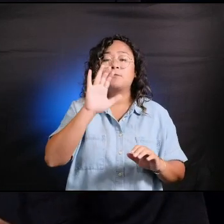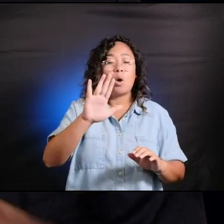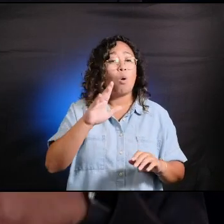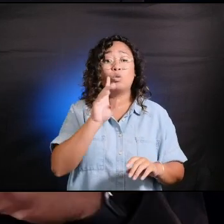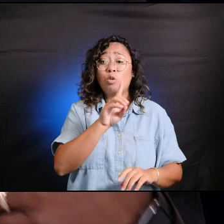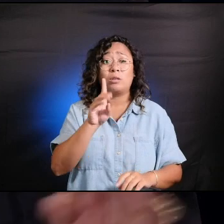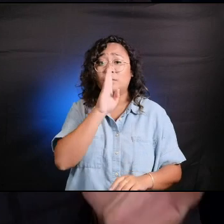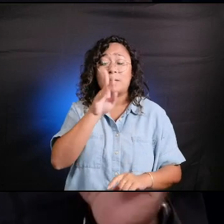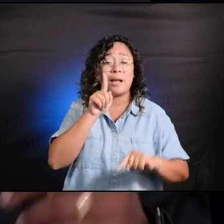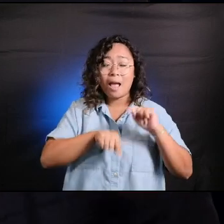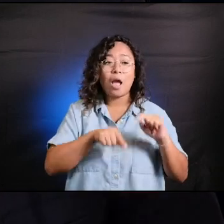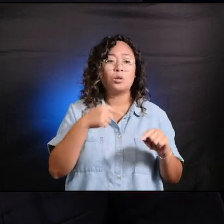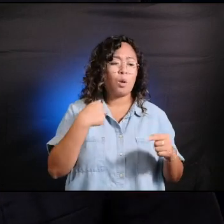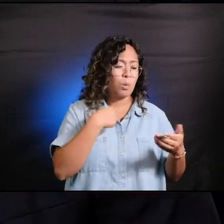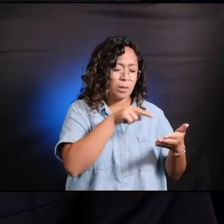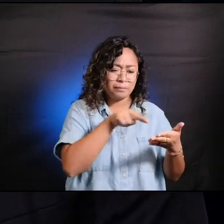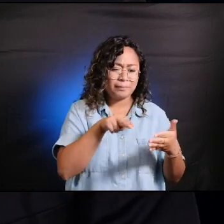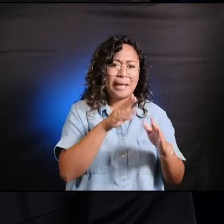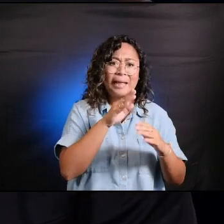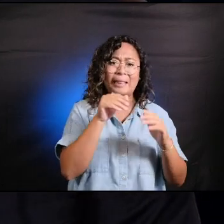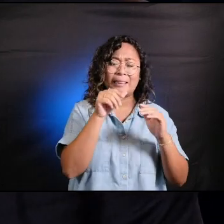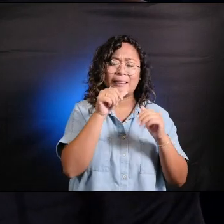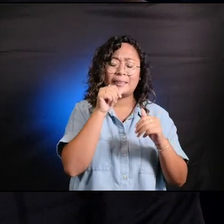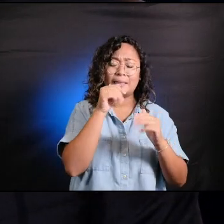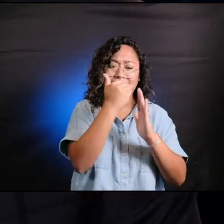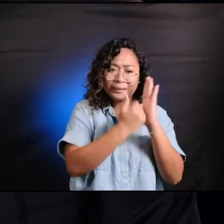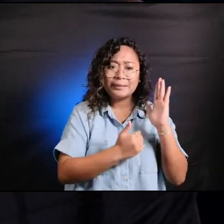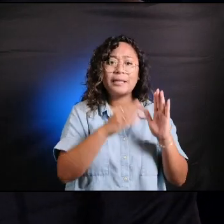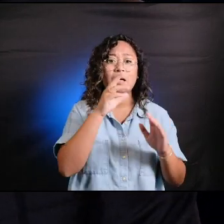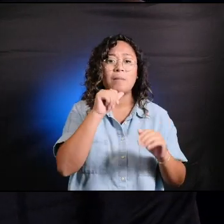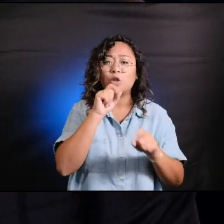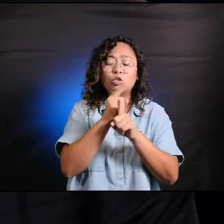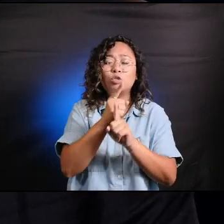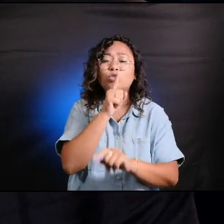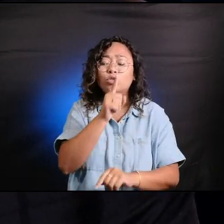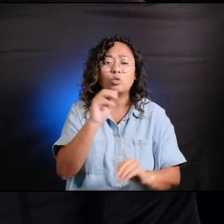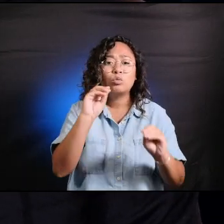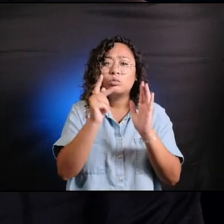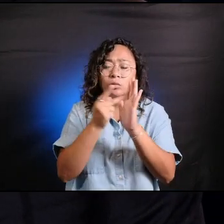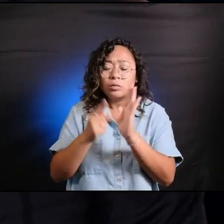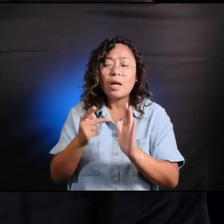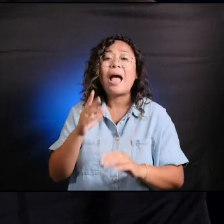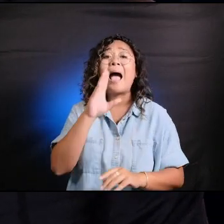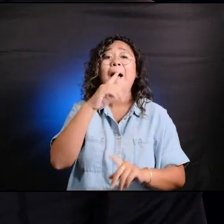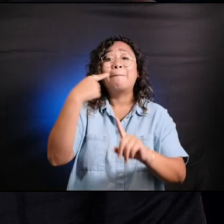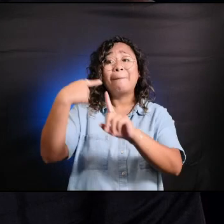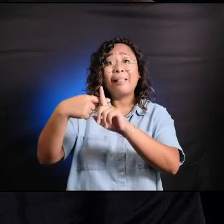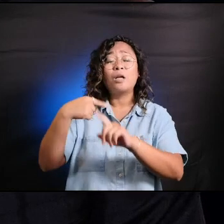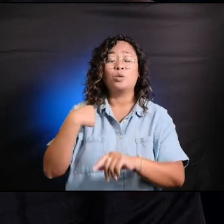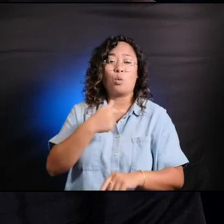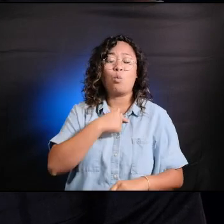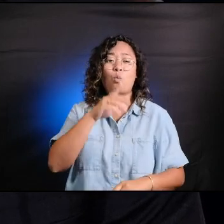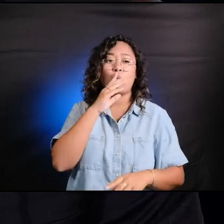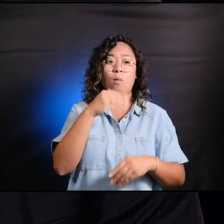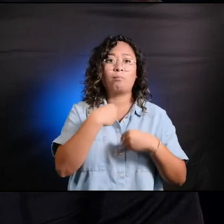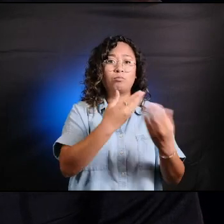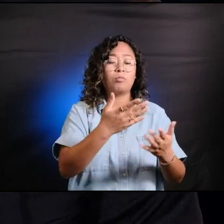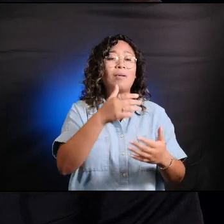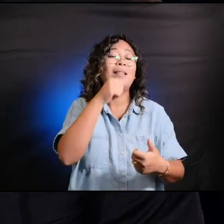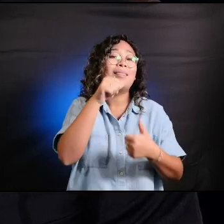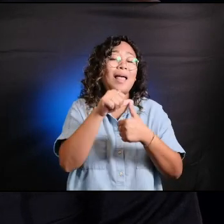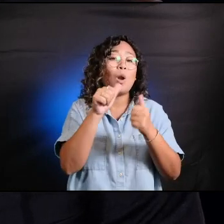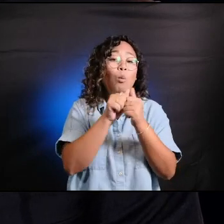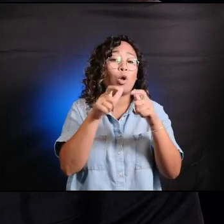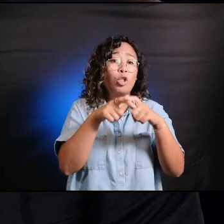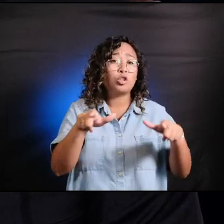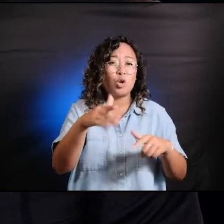have the duplicates, and we're issuing the checks out. There's also a requirement by the IRS that we send you a letter with the checks, and you know how our checks